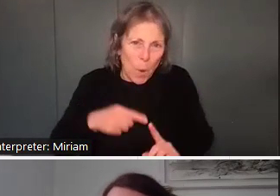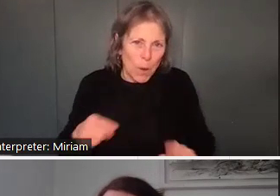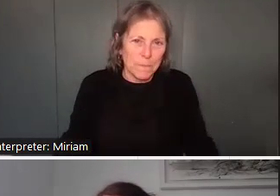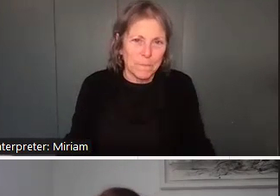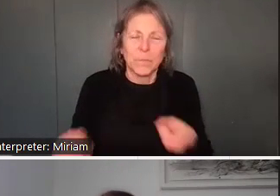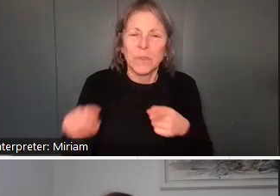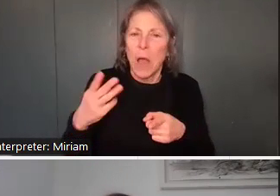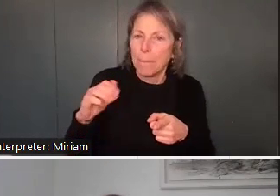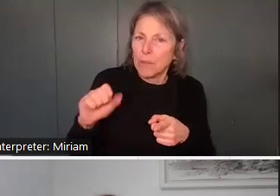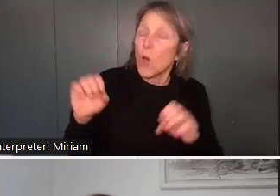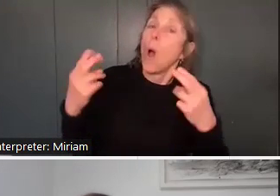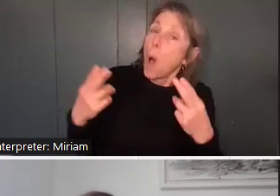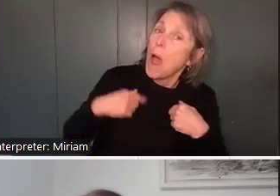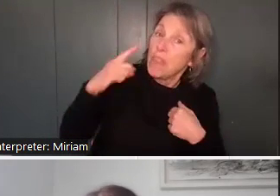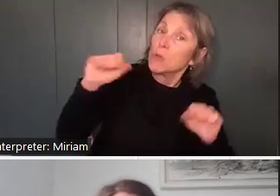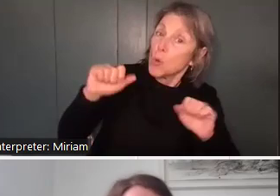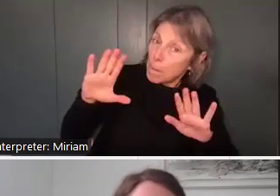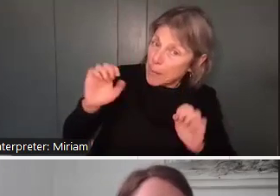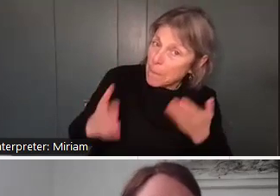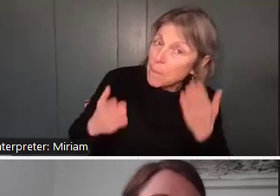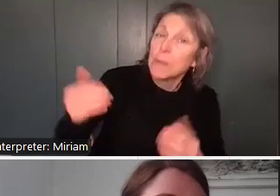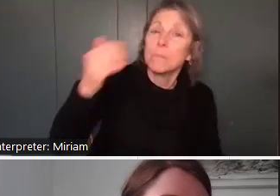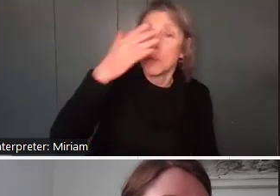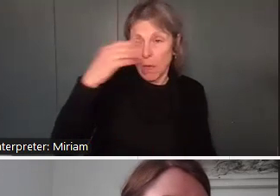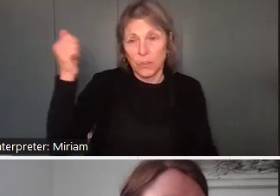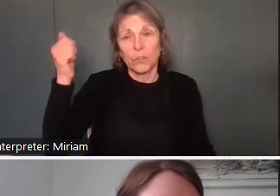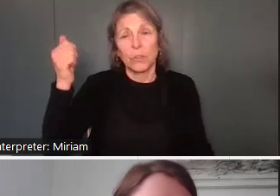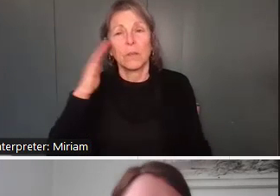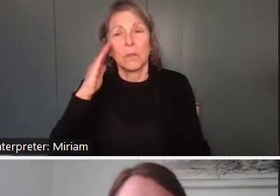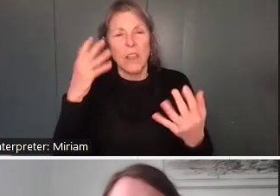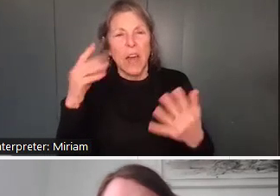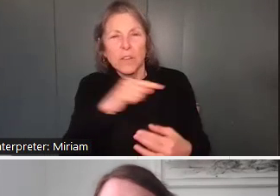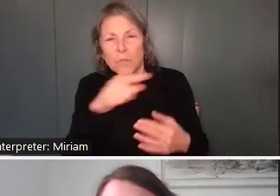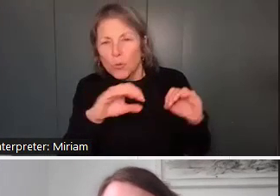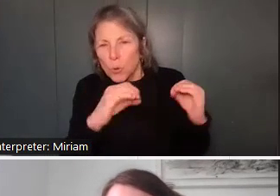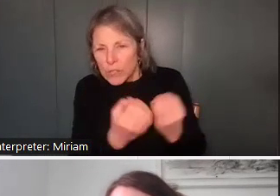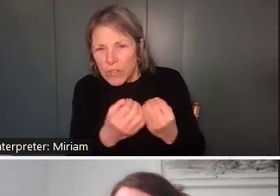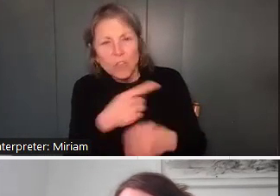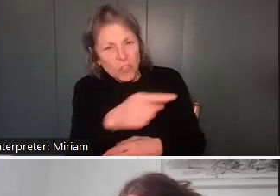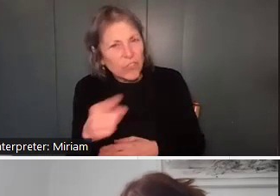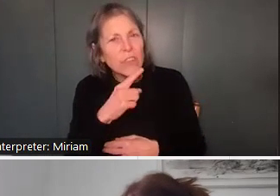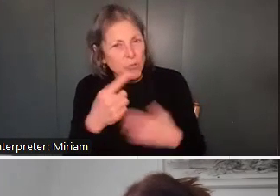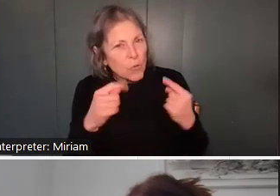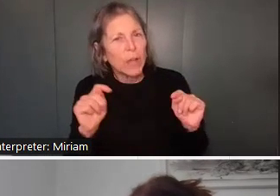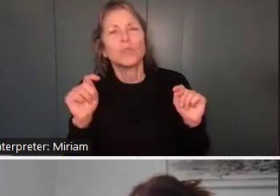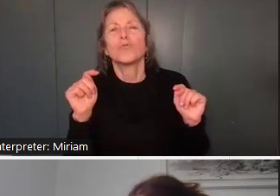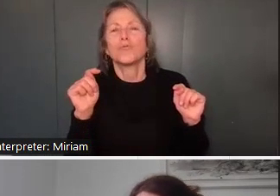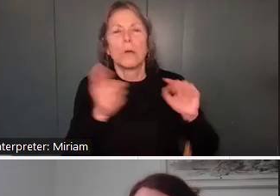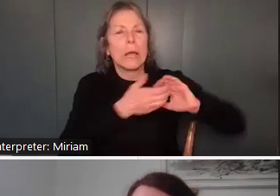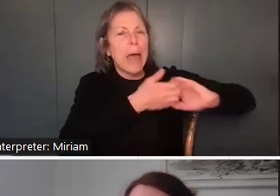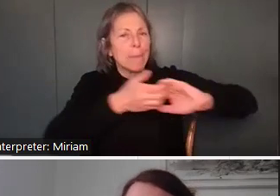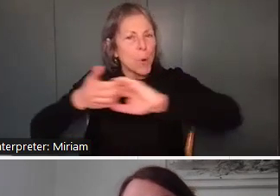think you're small I think it could, because artists, yeah. especially because a lot of those organizations are trying to, you know, collaborate